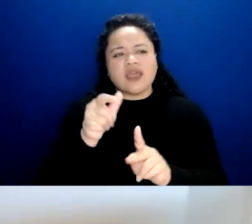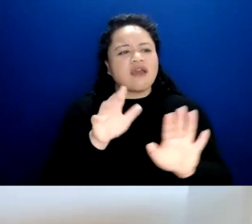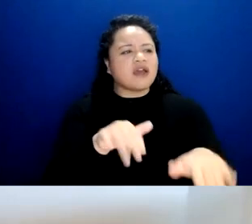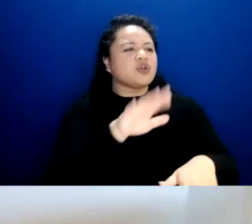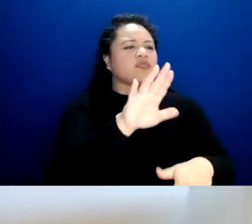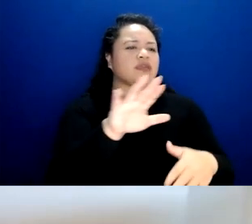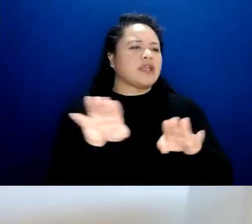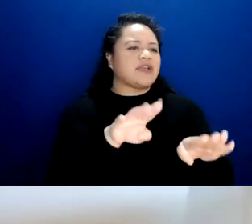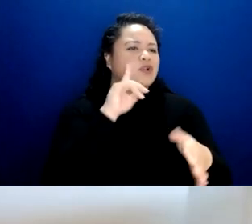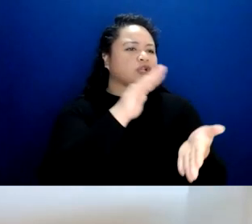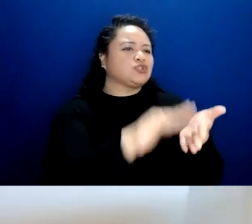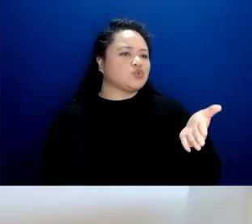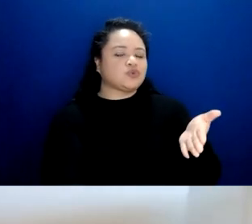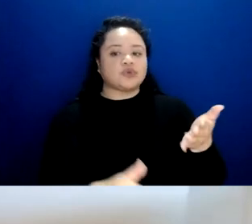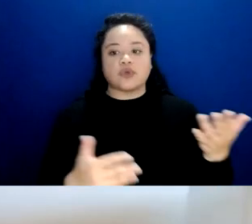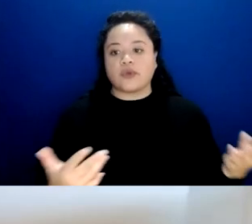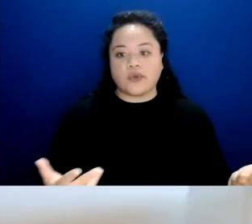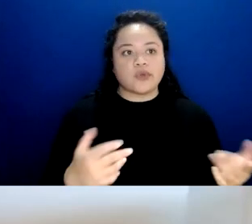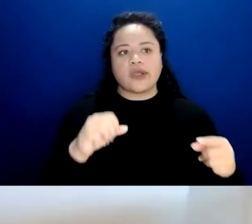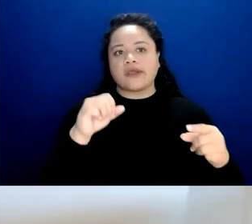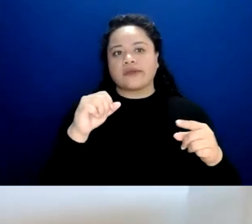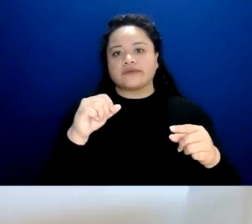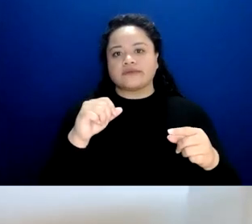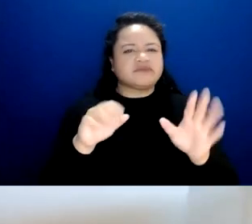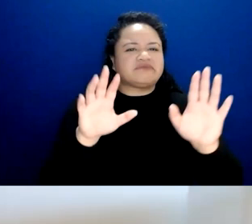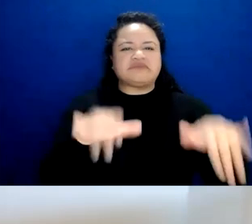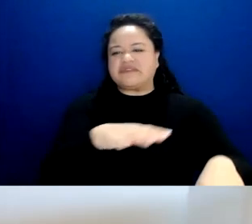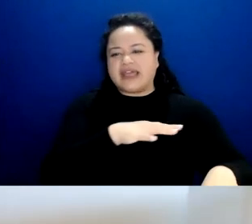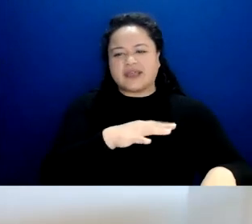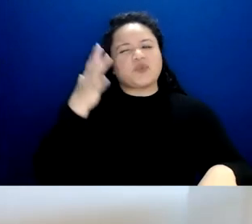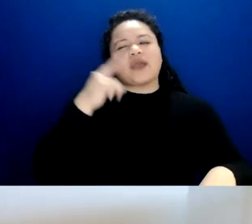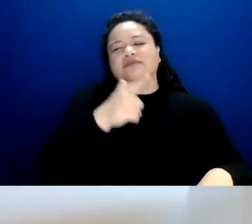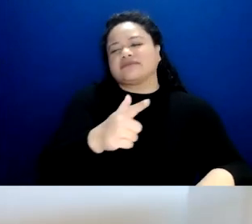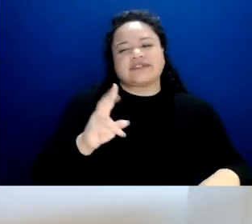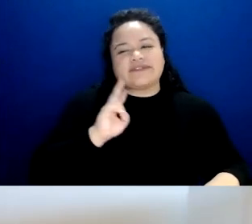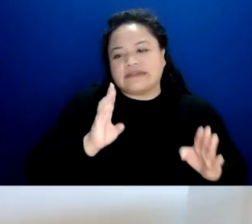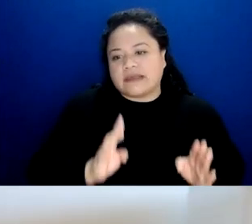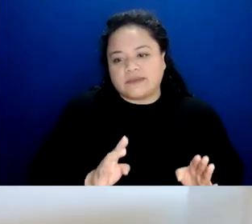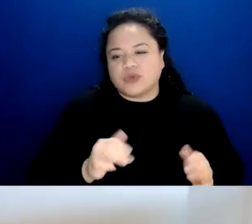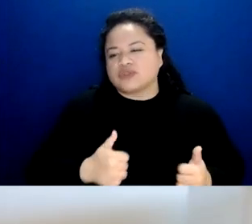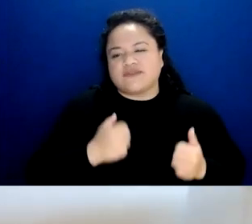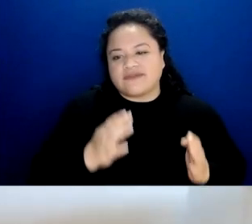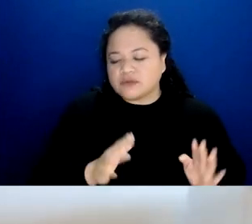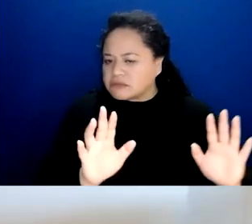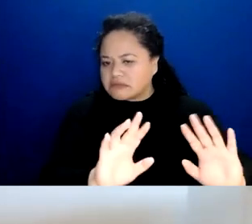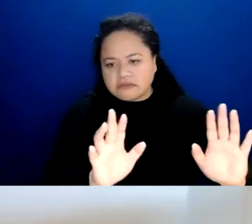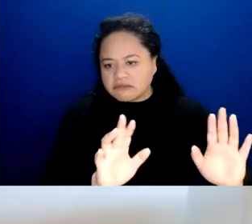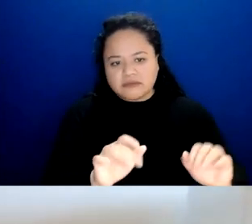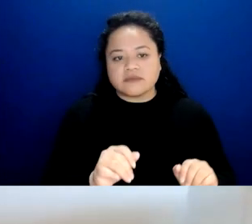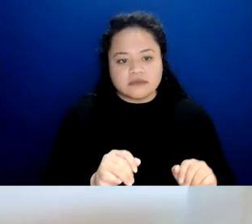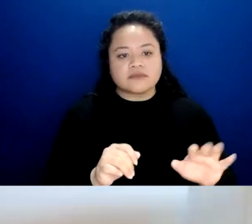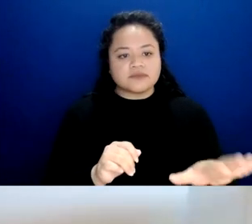any way any harm that is continues to be perpetuated, but it is also that person is been